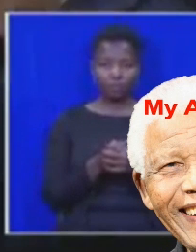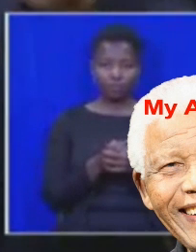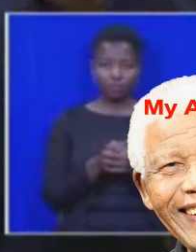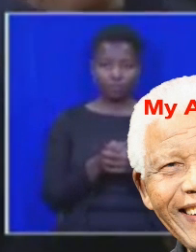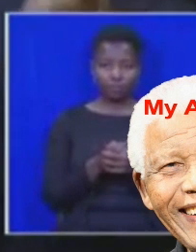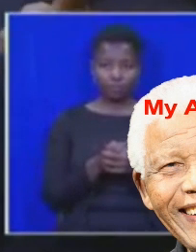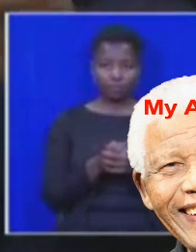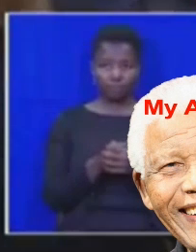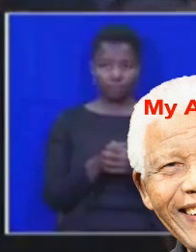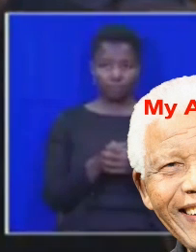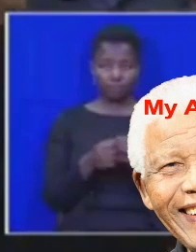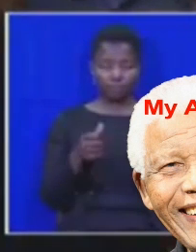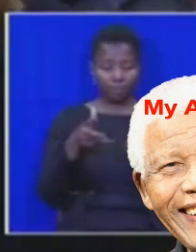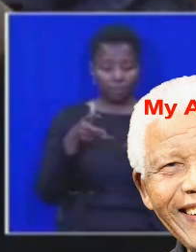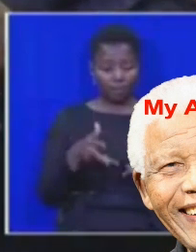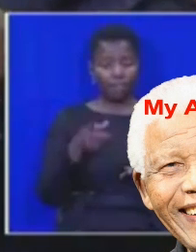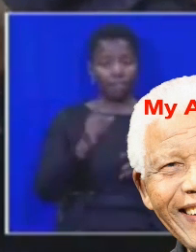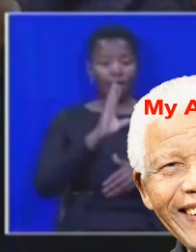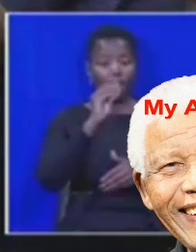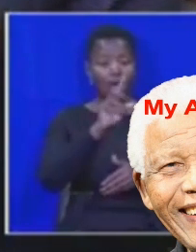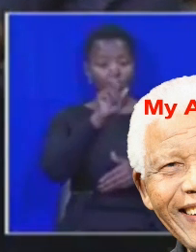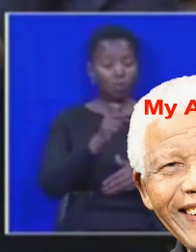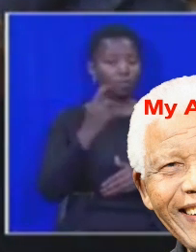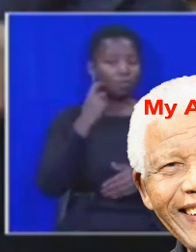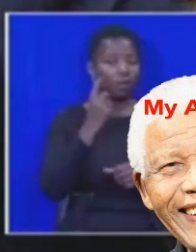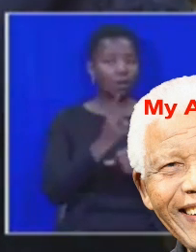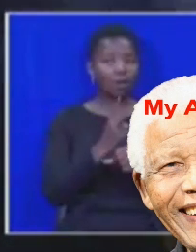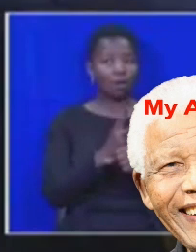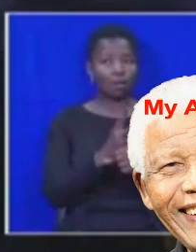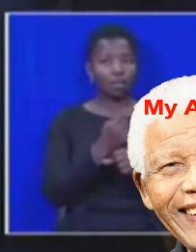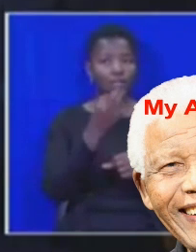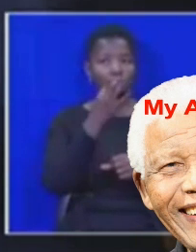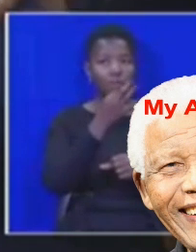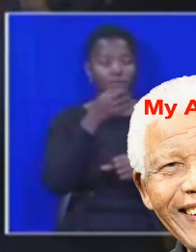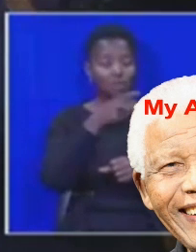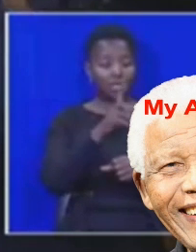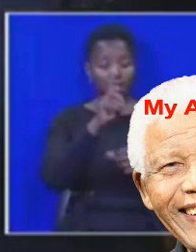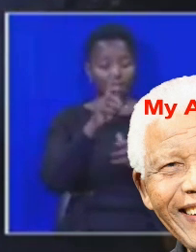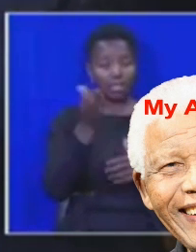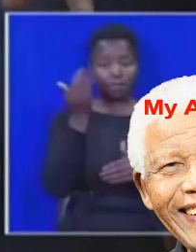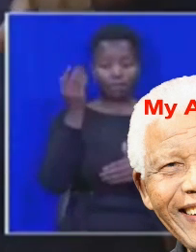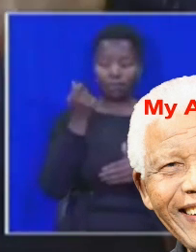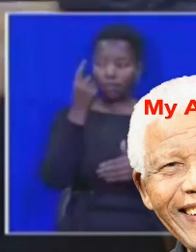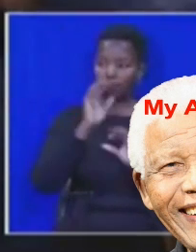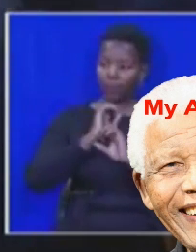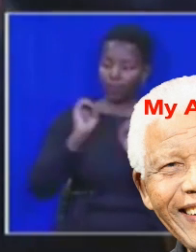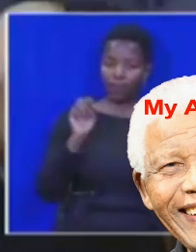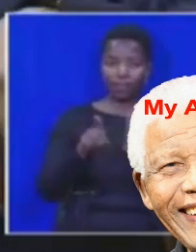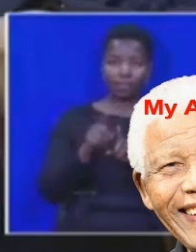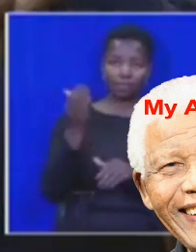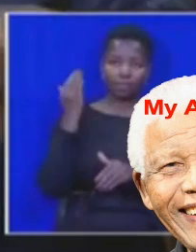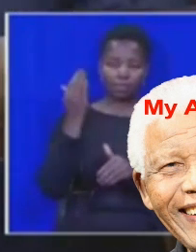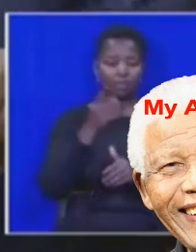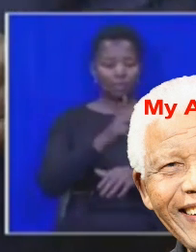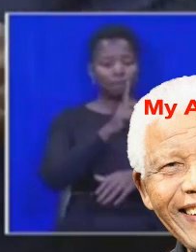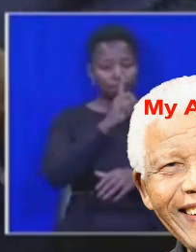And we are not going to hear and ask the question again, as your leader did not understand it properly even then. Just keep